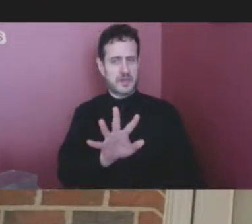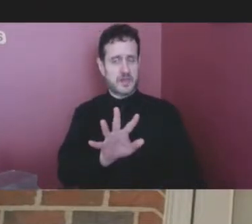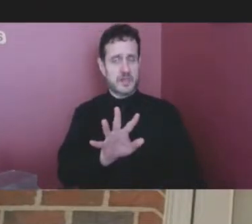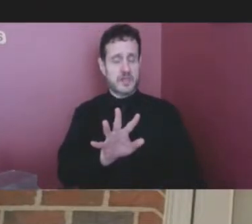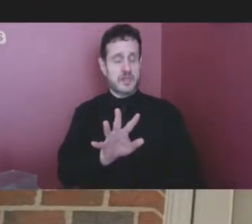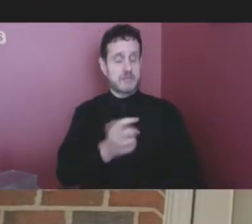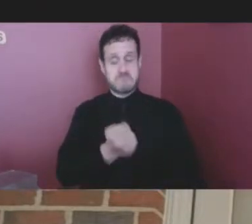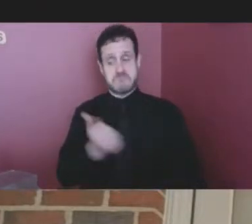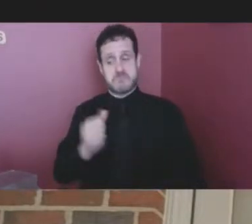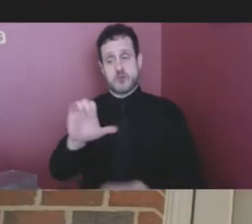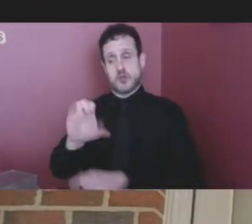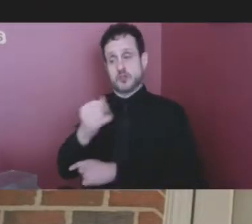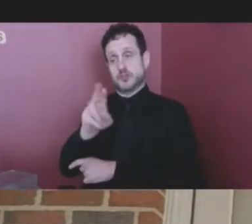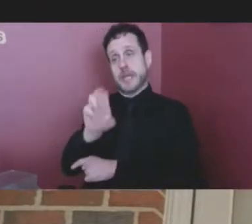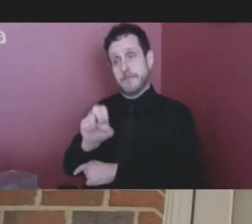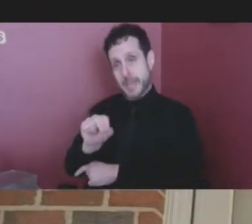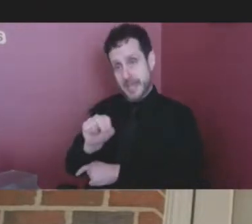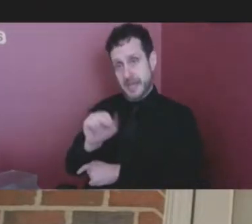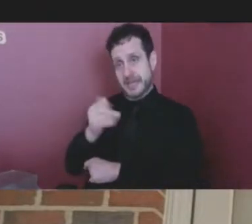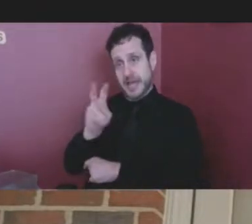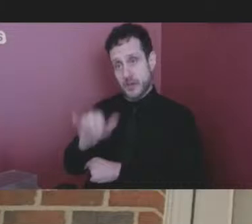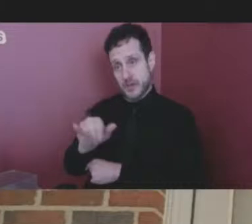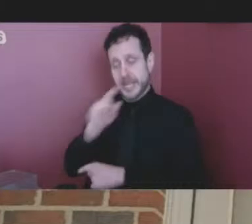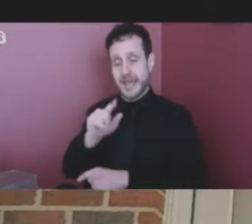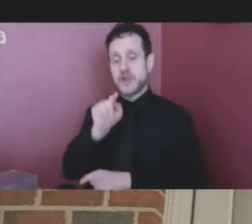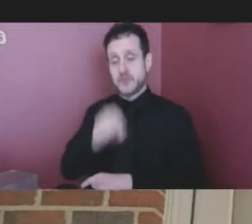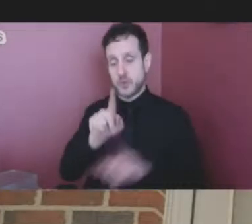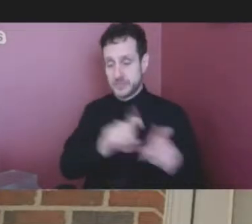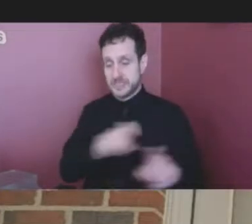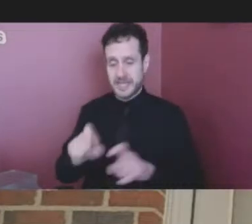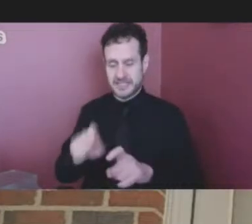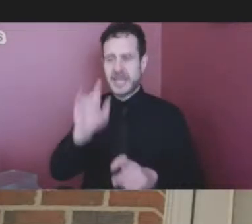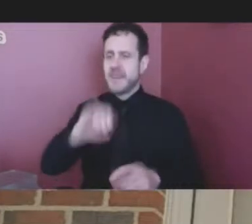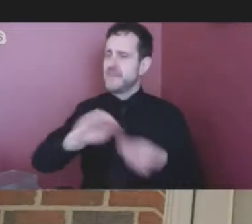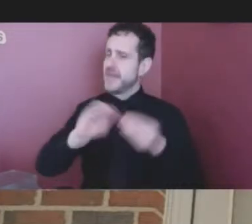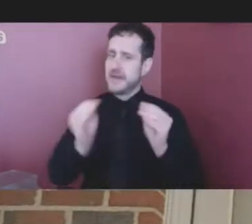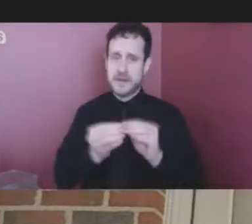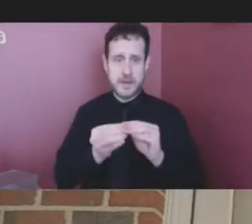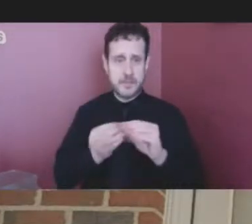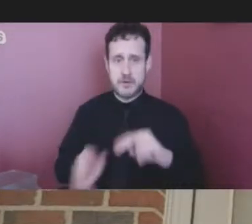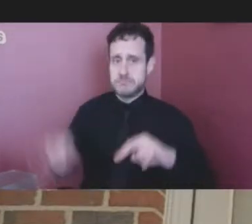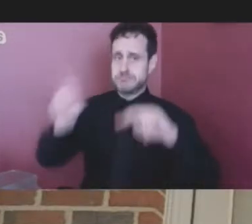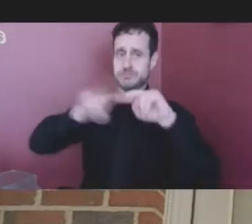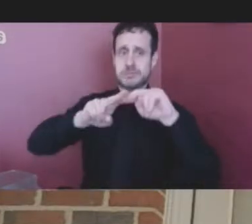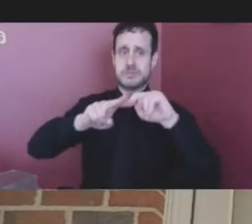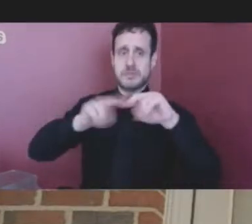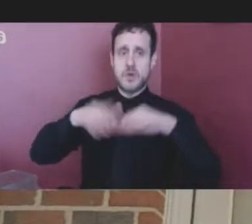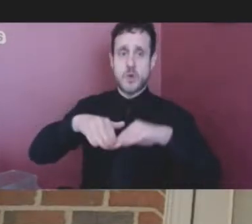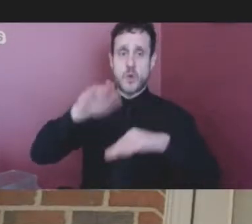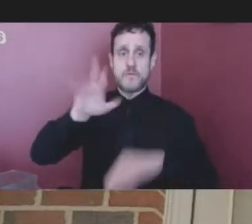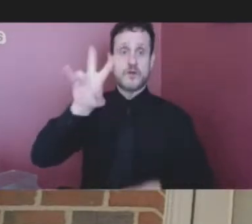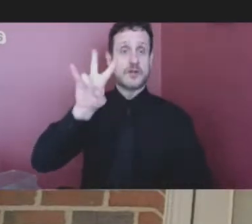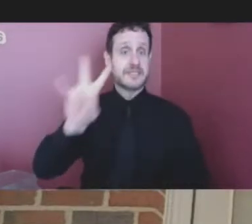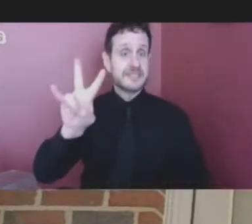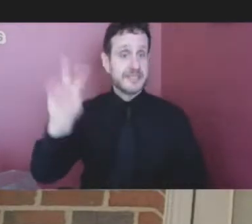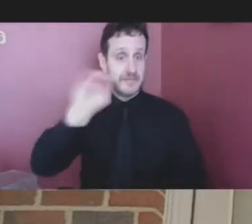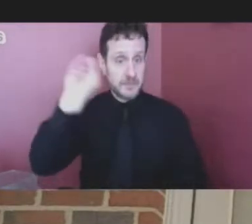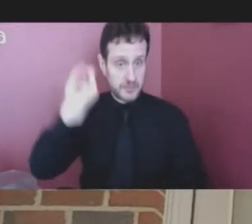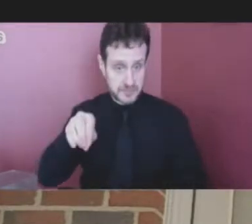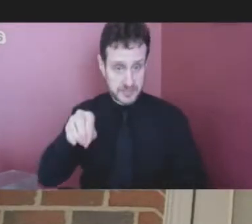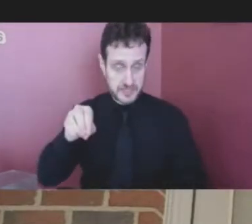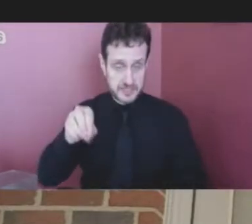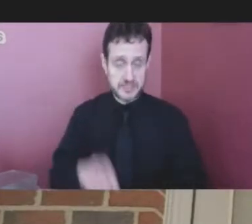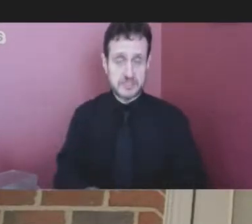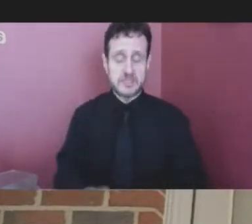those Urbana-Champaign tests, that rate skyrockets to over 7%.